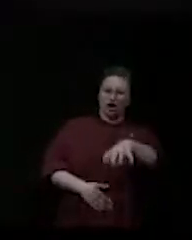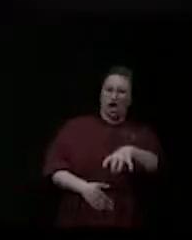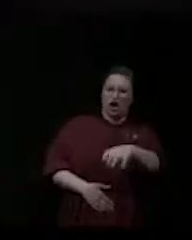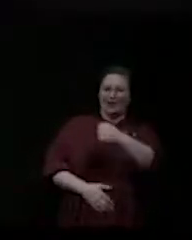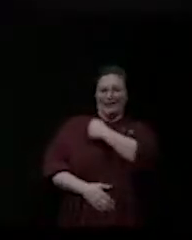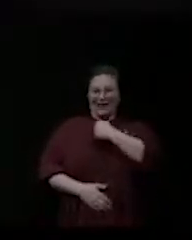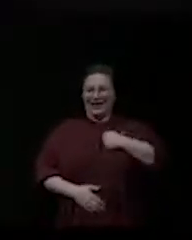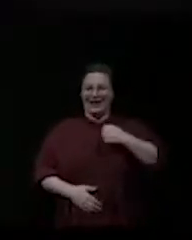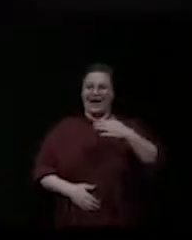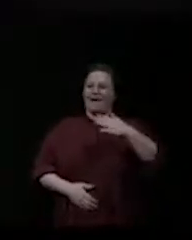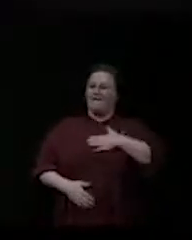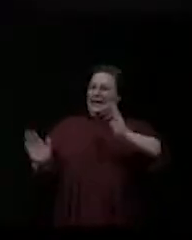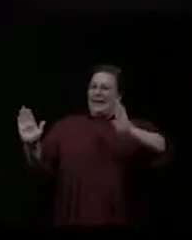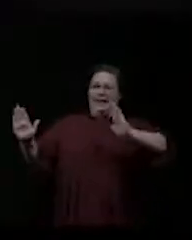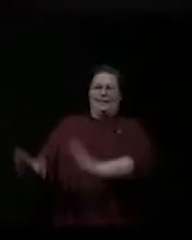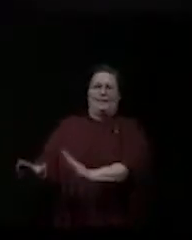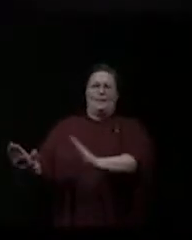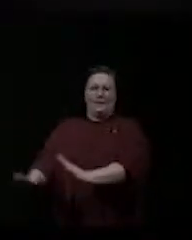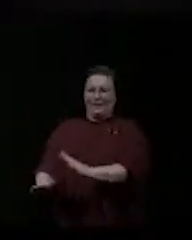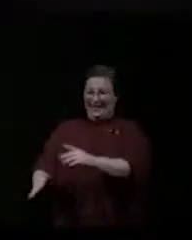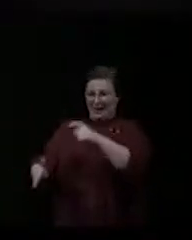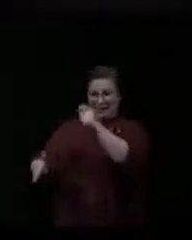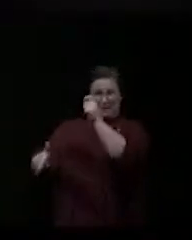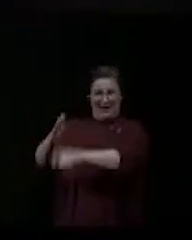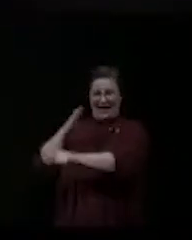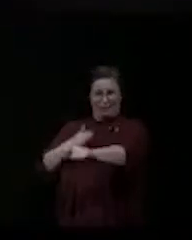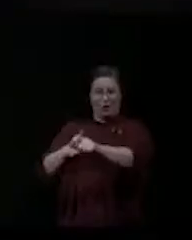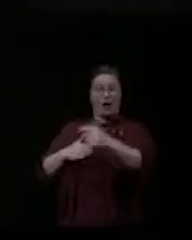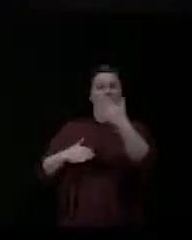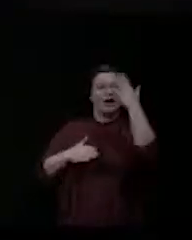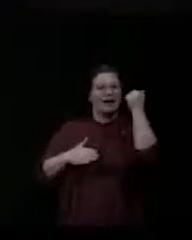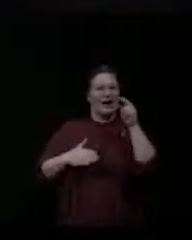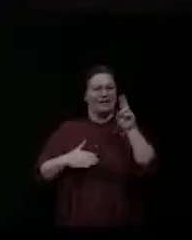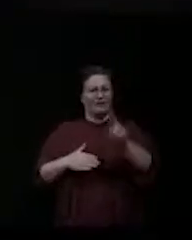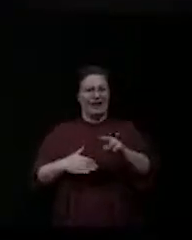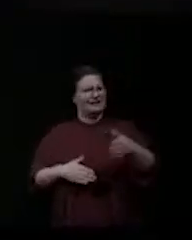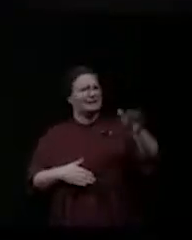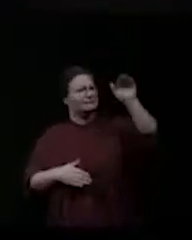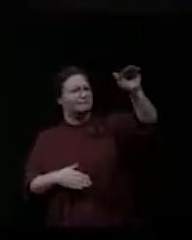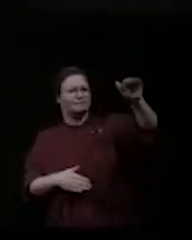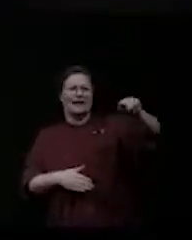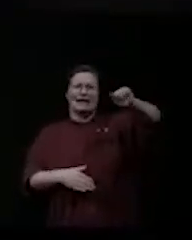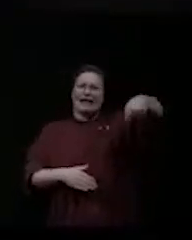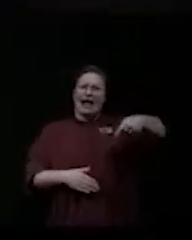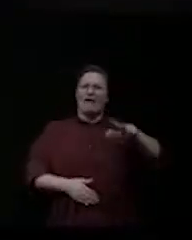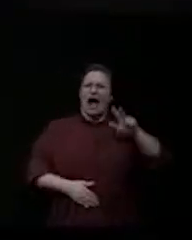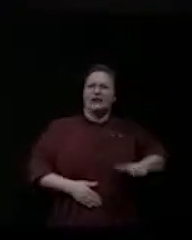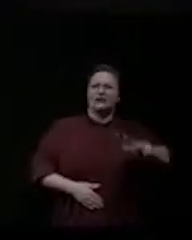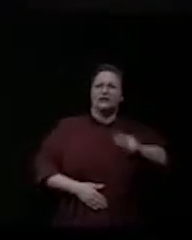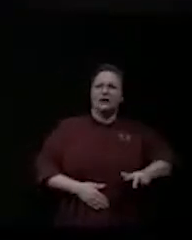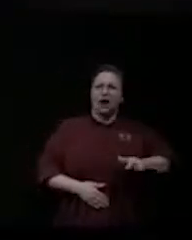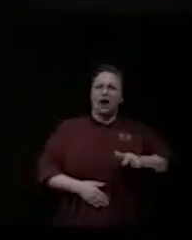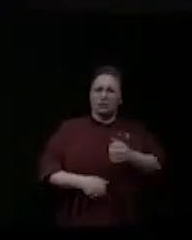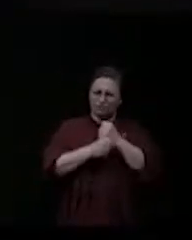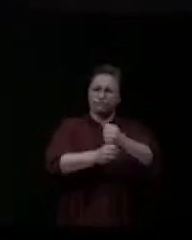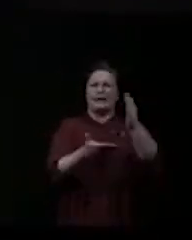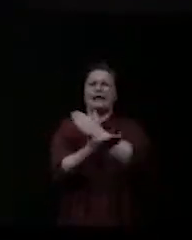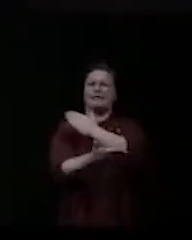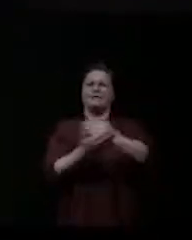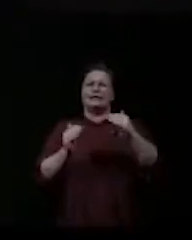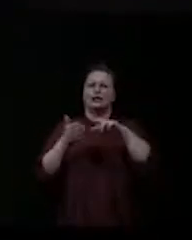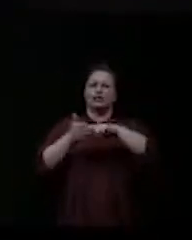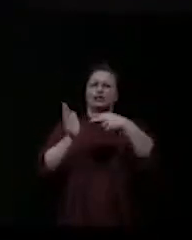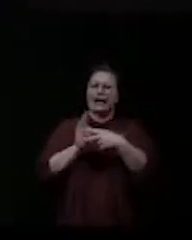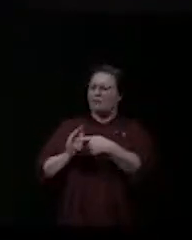limit the potential of citizens to pursue accountability and uphold justice. We